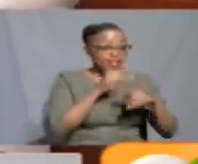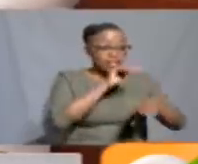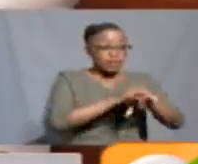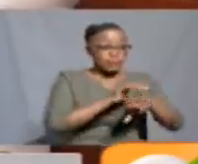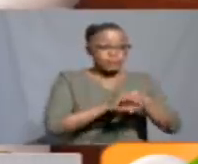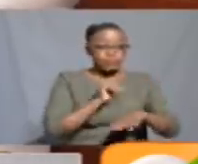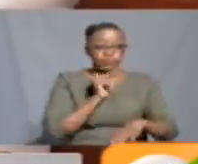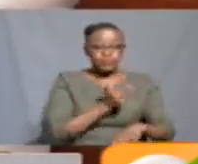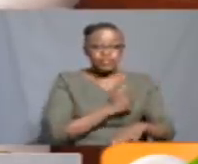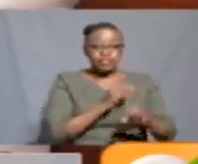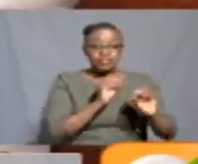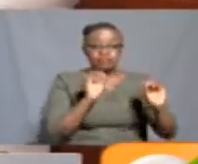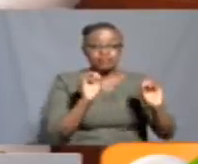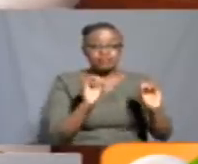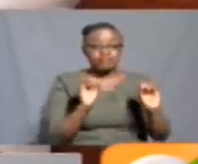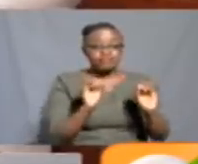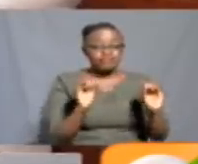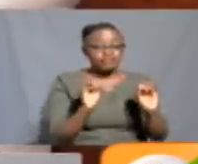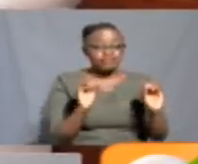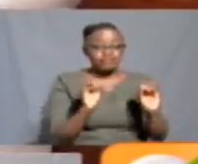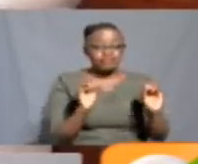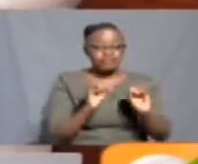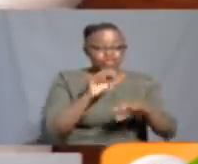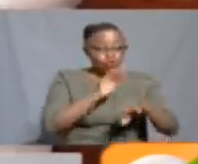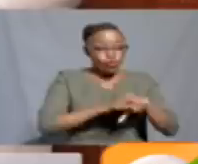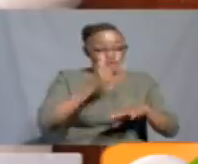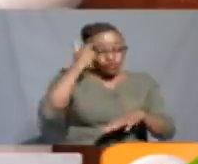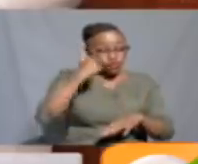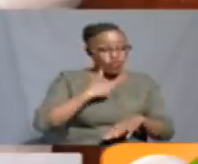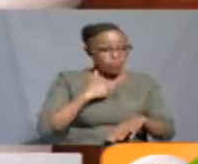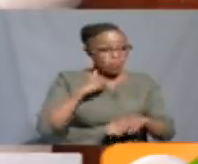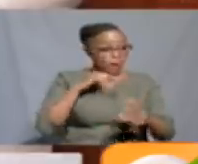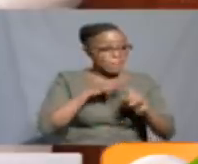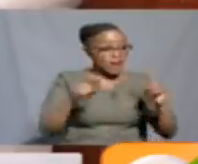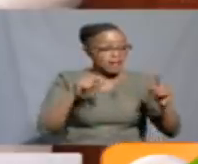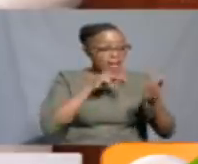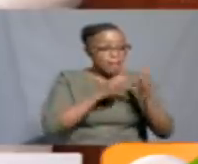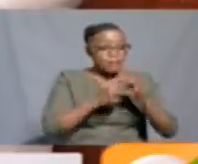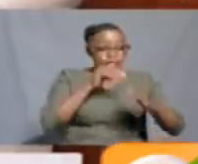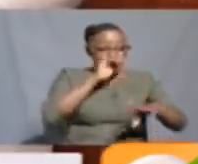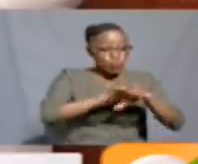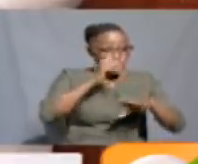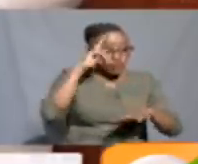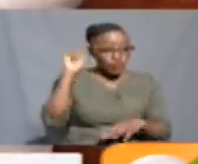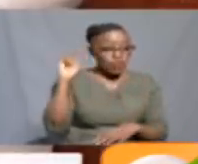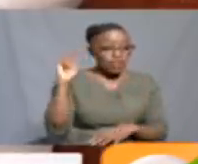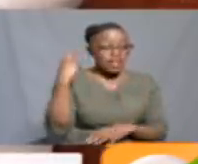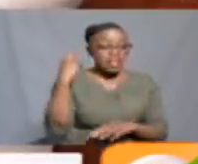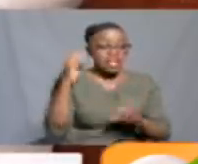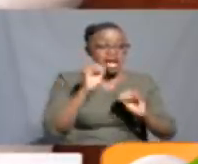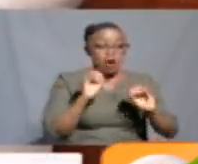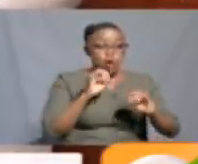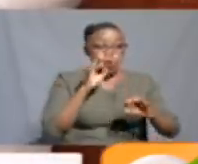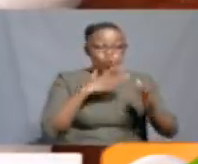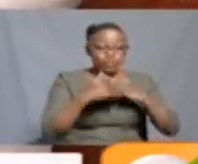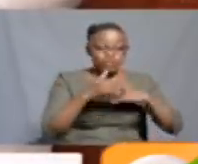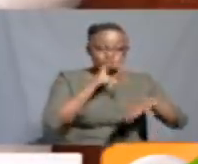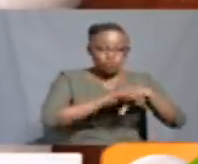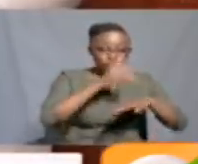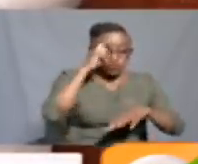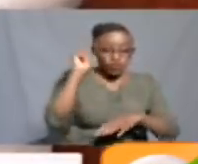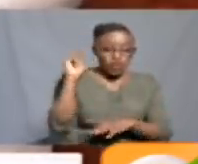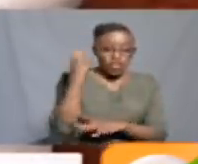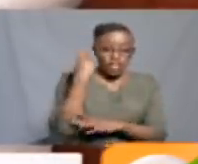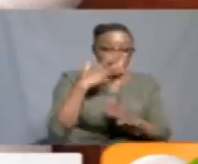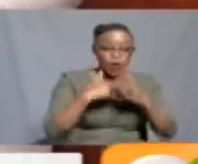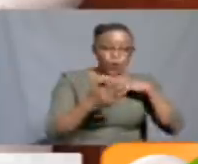us. The point is that if it's good for me, that doesn't mean it's good for Kenya. Mm. What's good for Kenya is